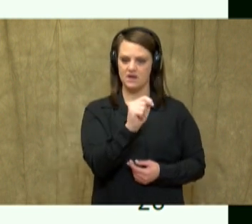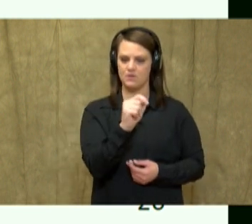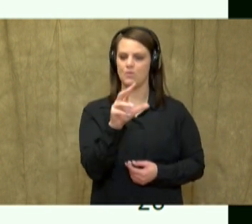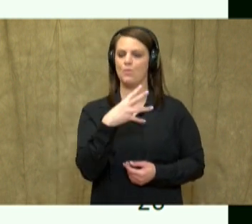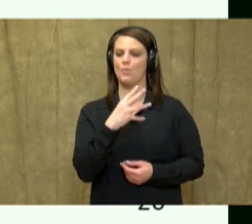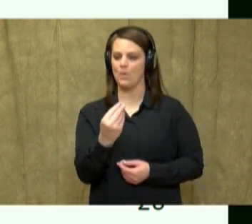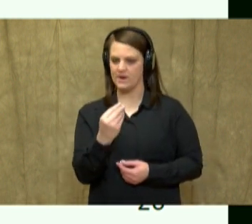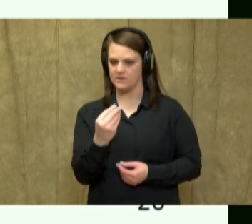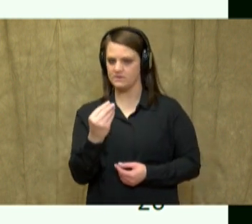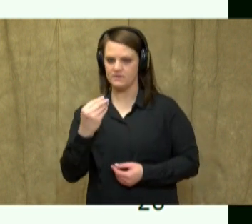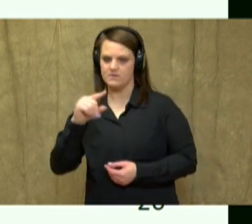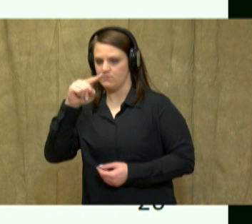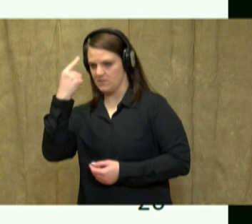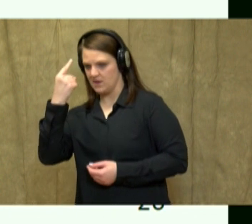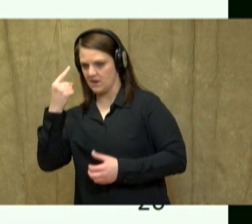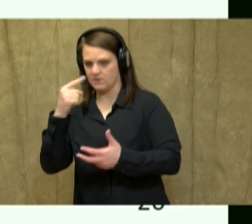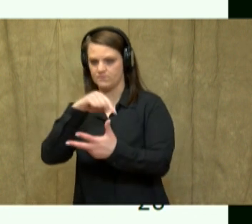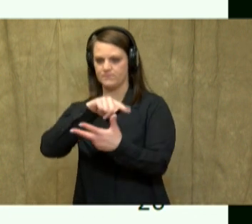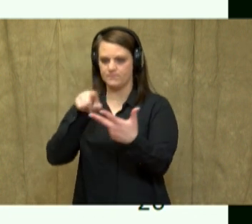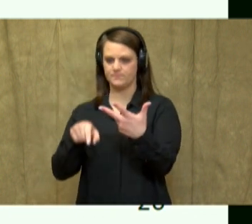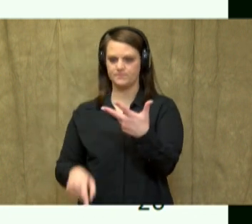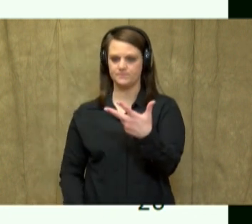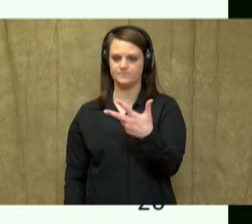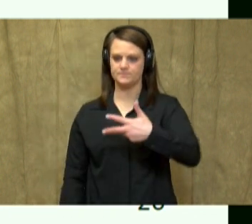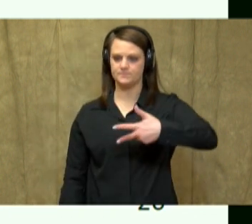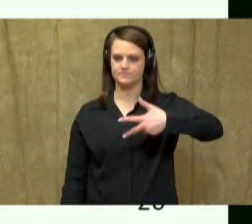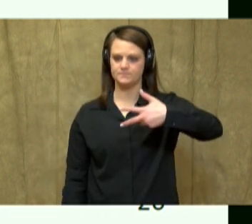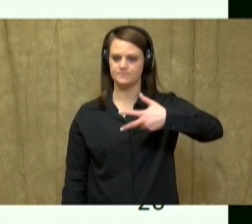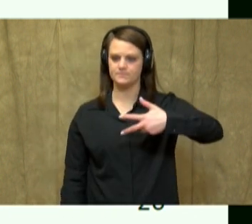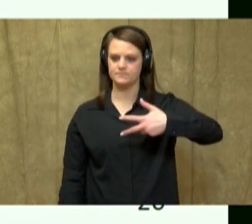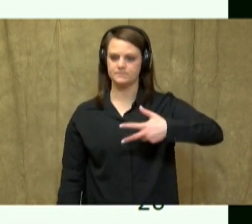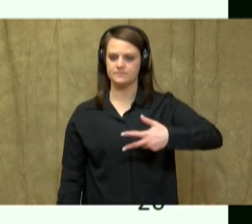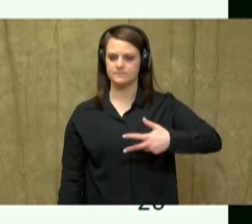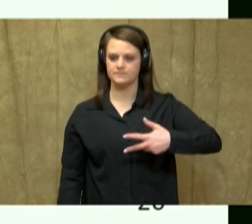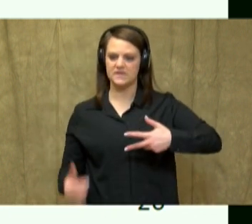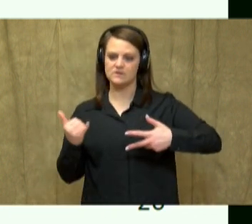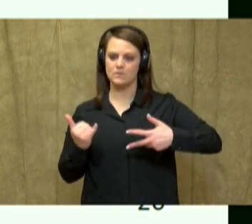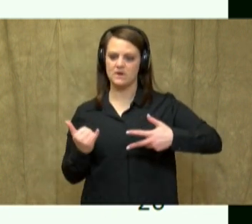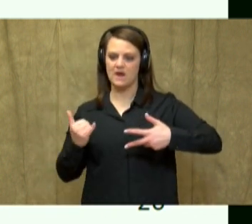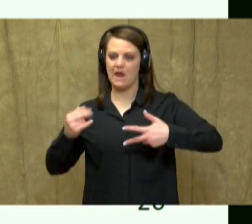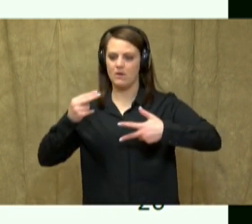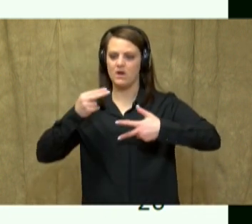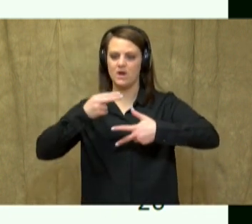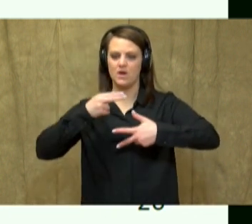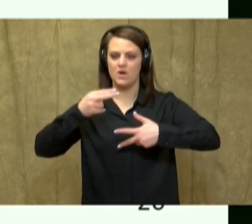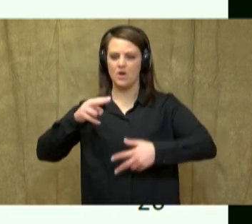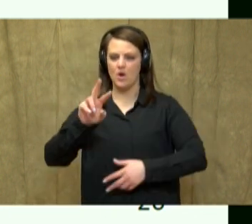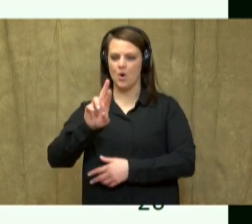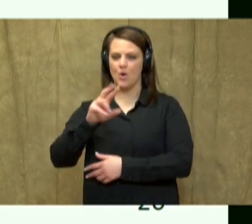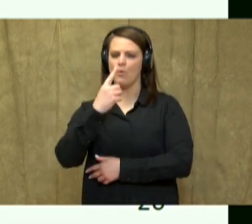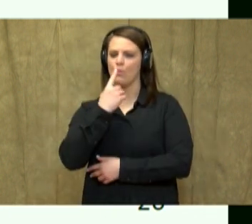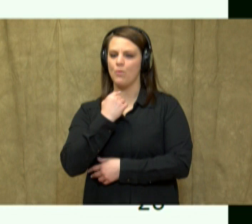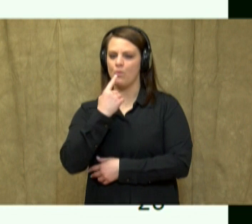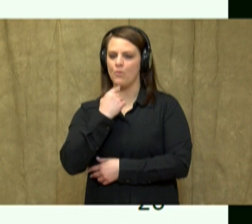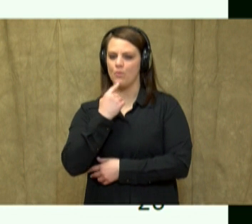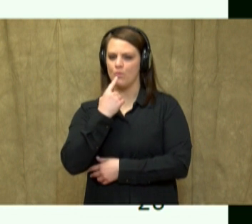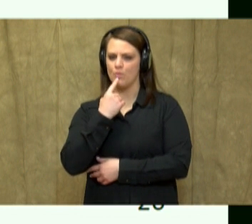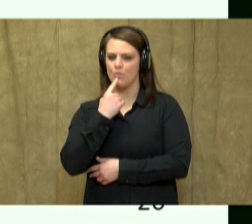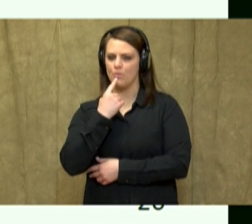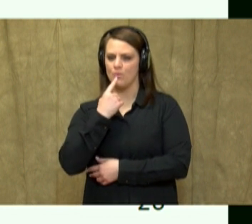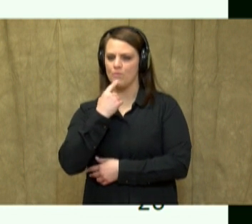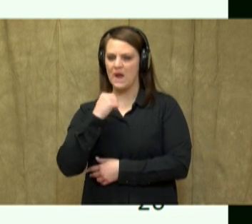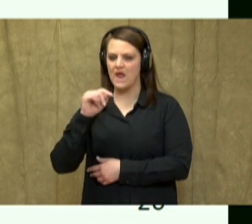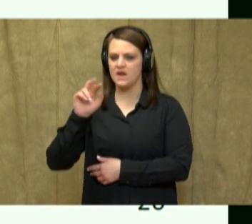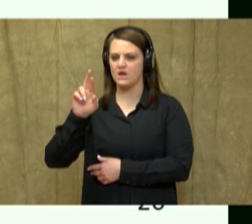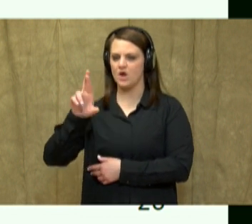white, and we have black, okay? Now, they call a red roan as somebody that is chestnut